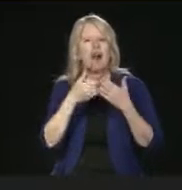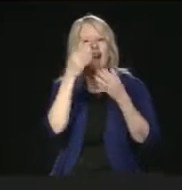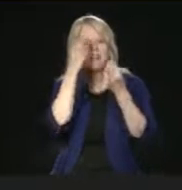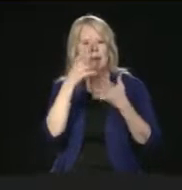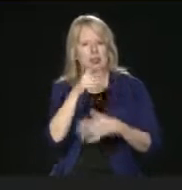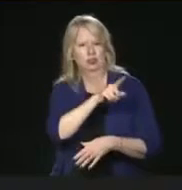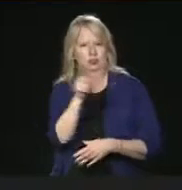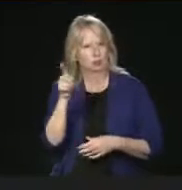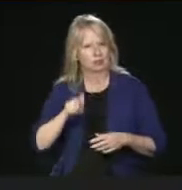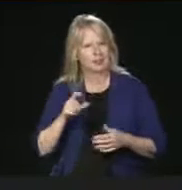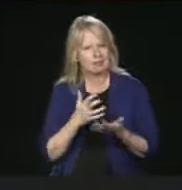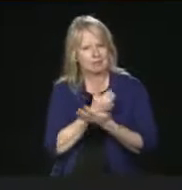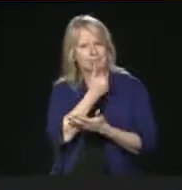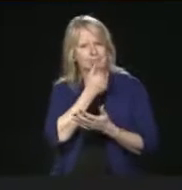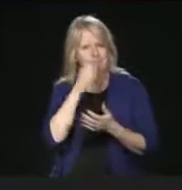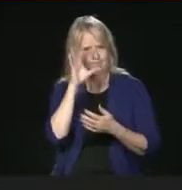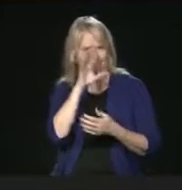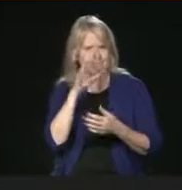deserve.